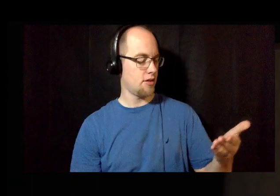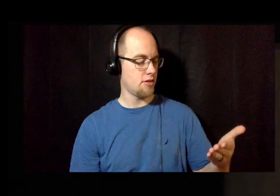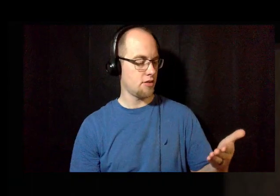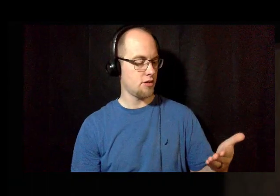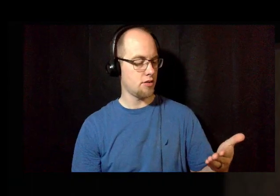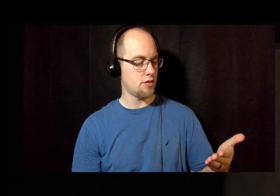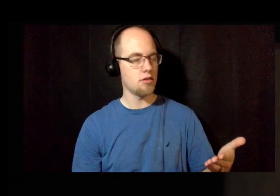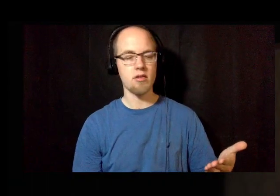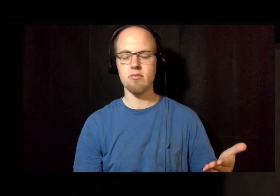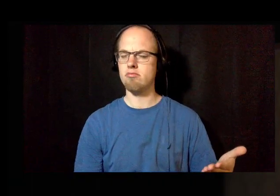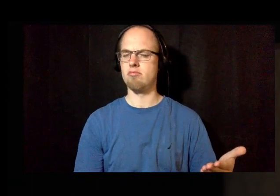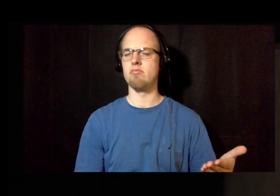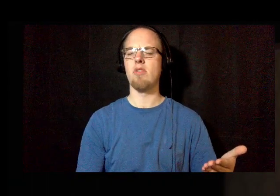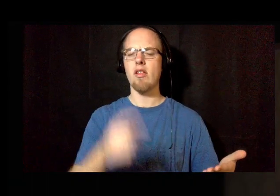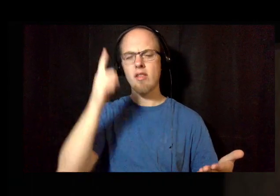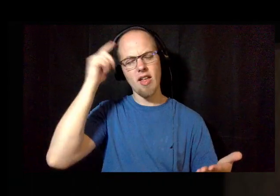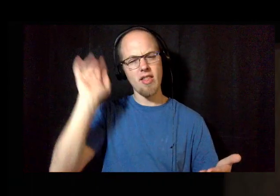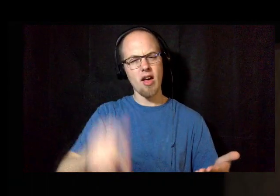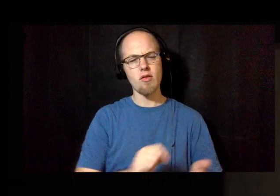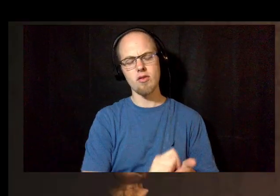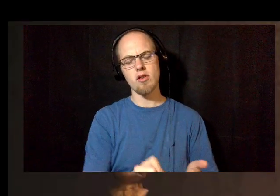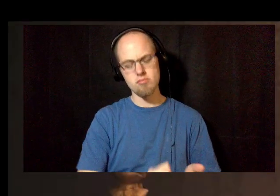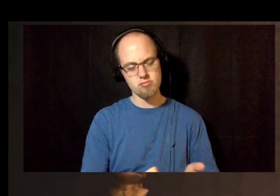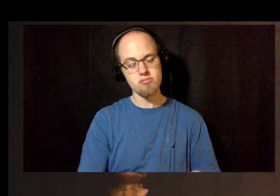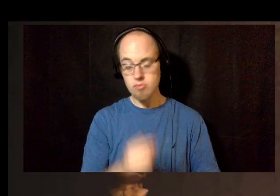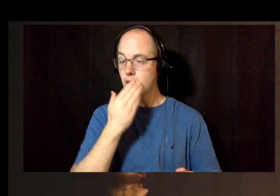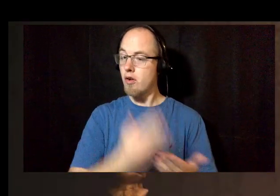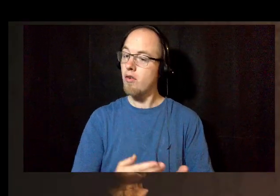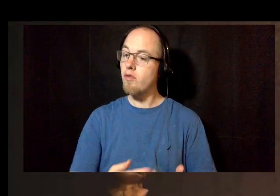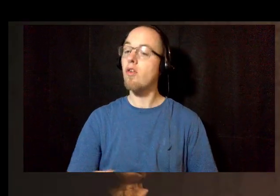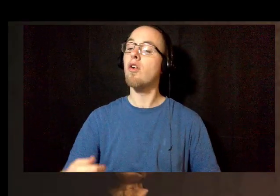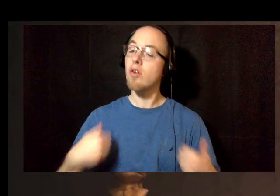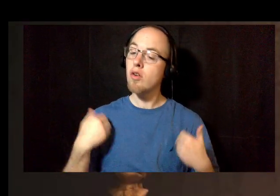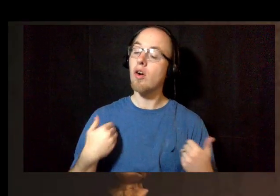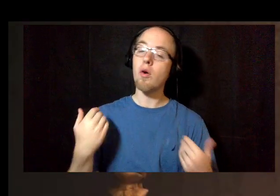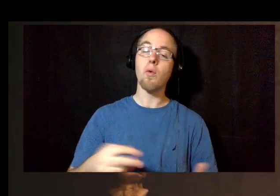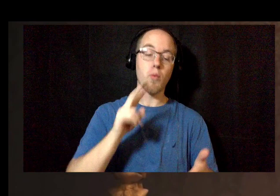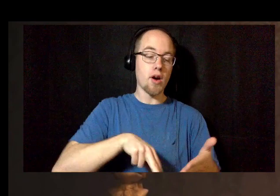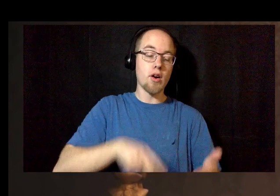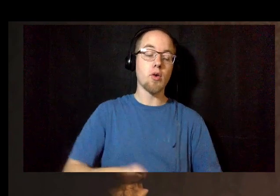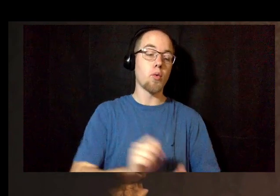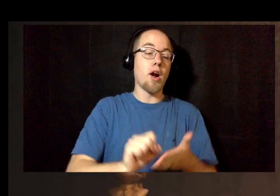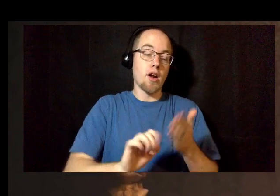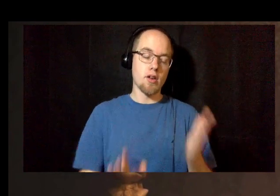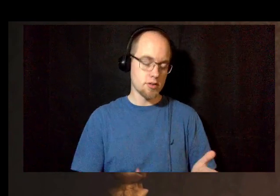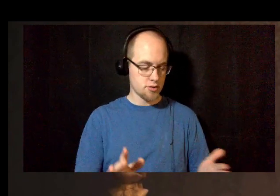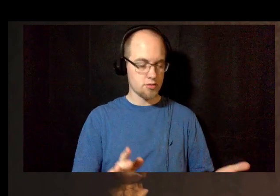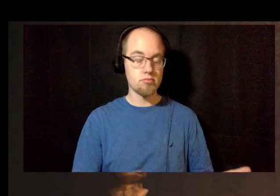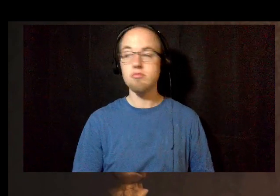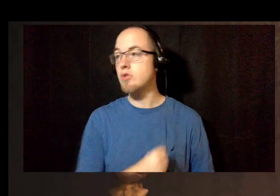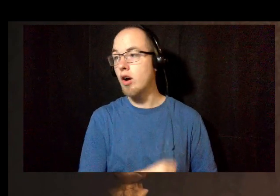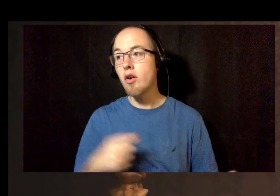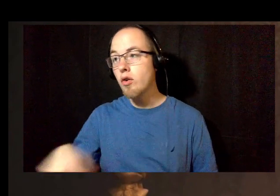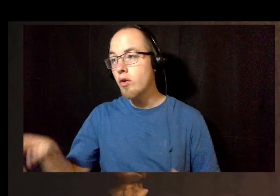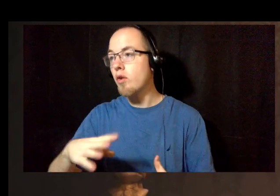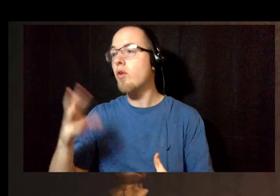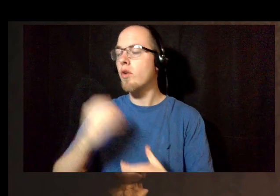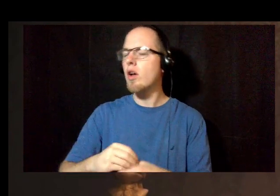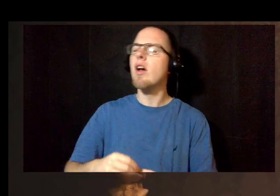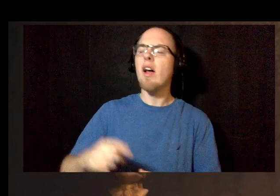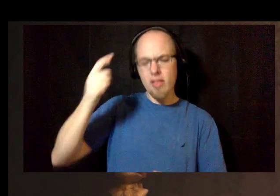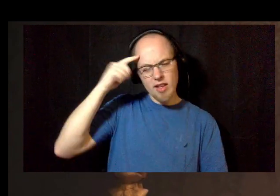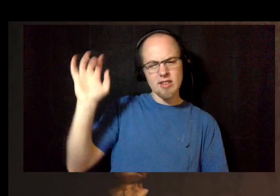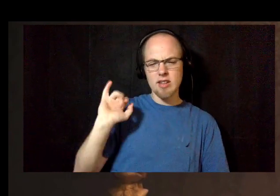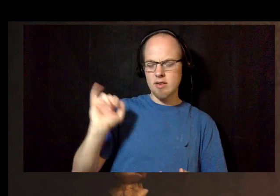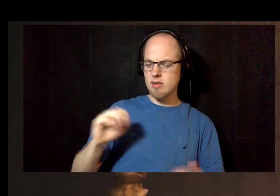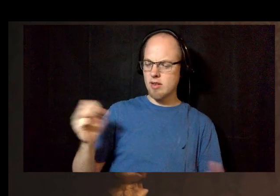often thought of that while I was writing my book. It's a great thing for young readers and young writers, to keep in mind, because it kind of lets you off the hook, you know. It makes